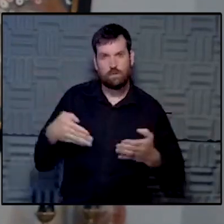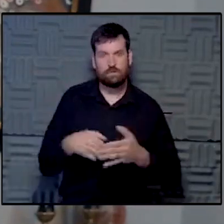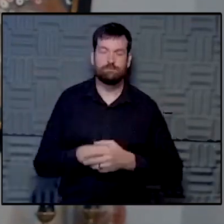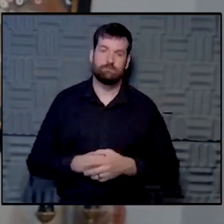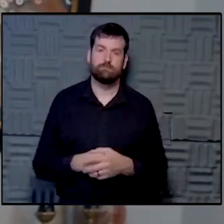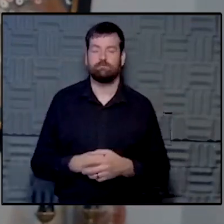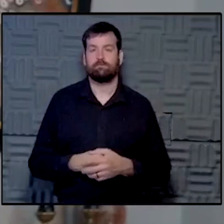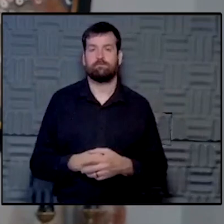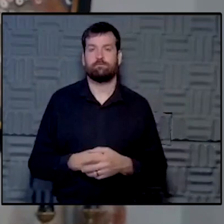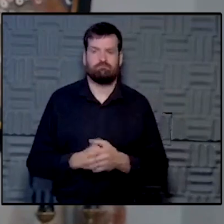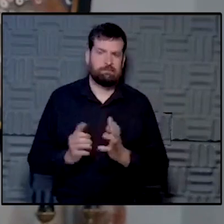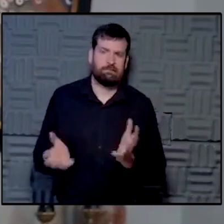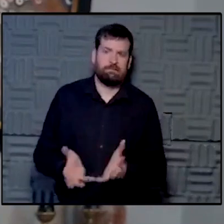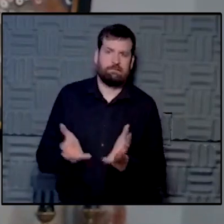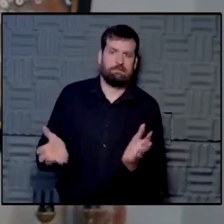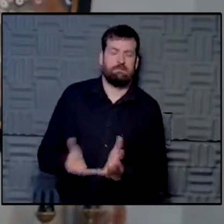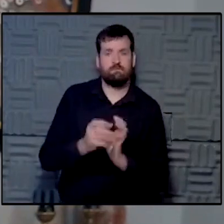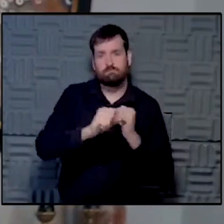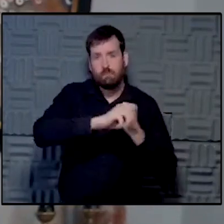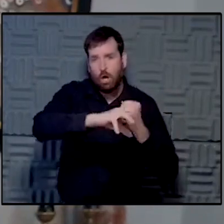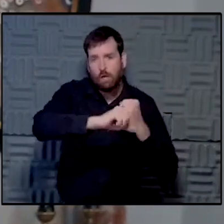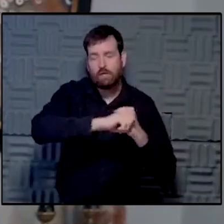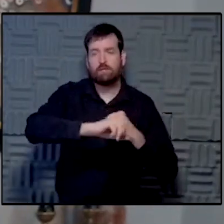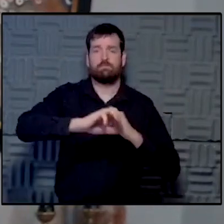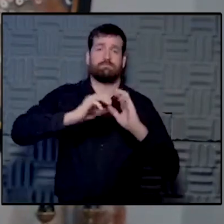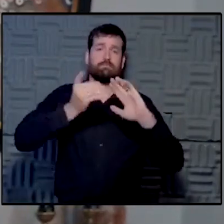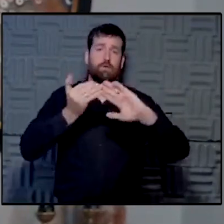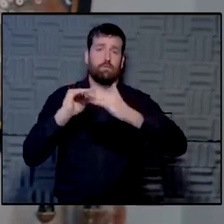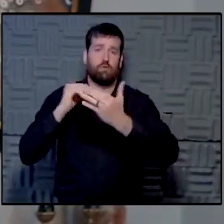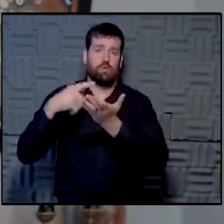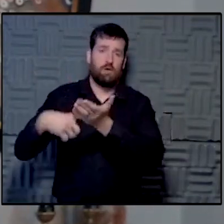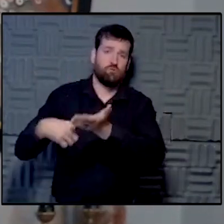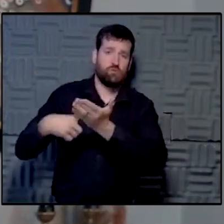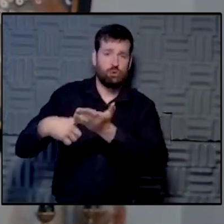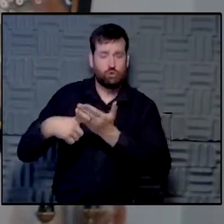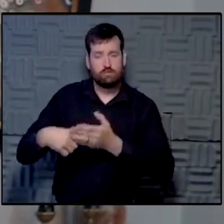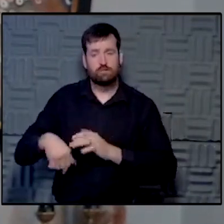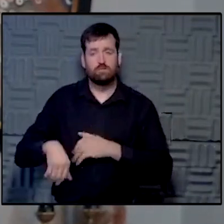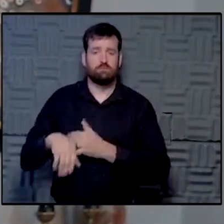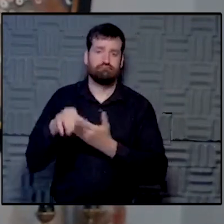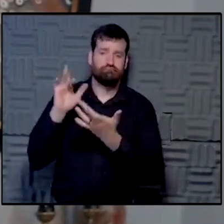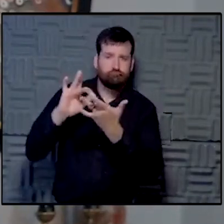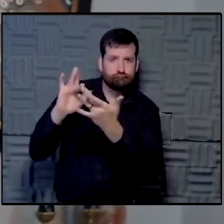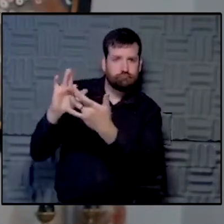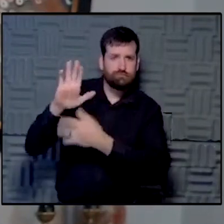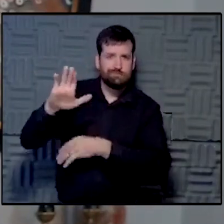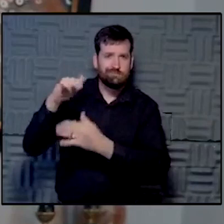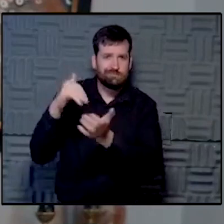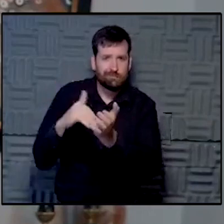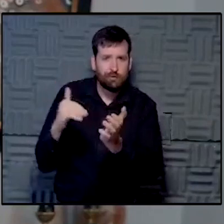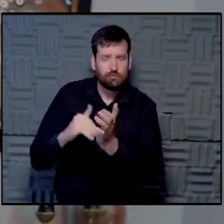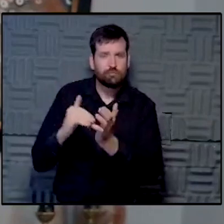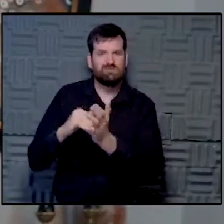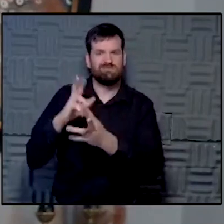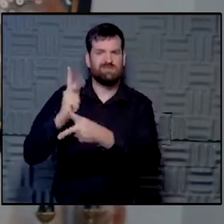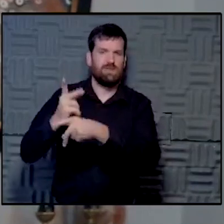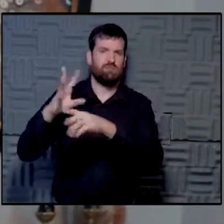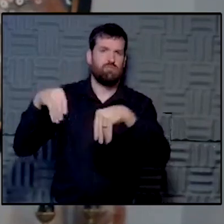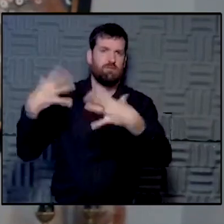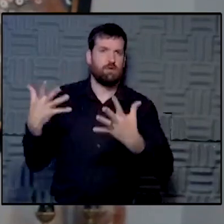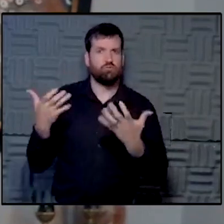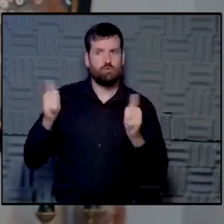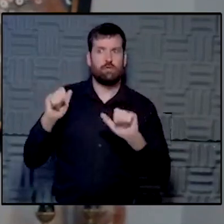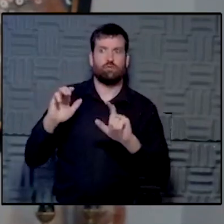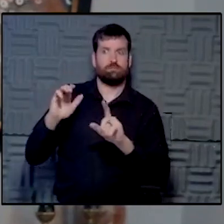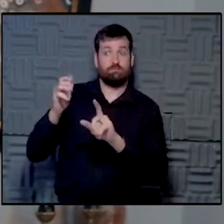to encourage that through marketing and community conversations and working with their physicians and care providers. Really important to get people they